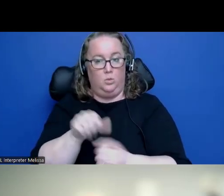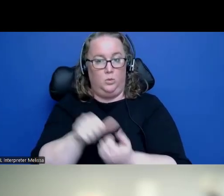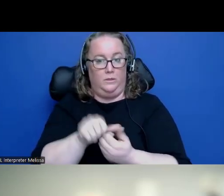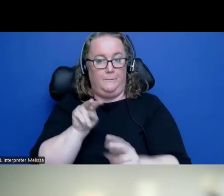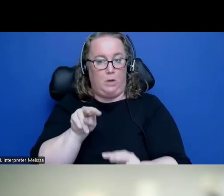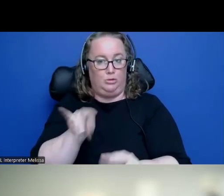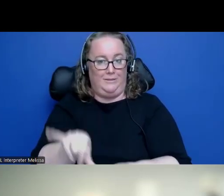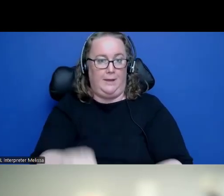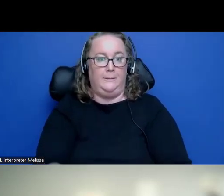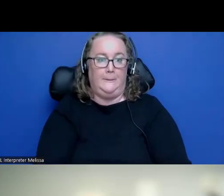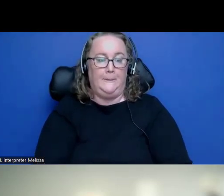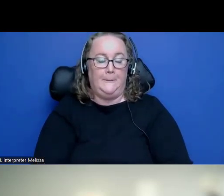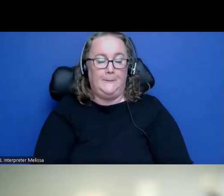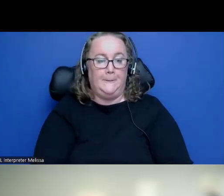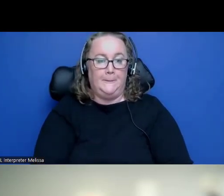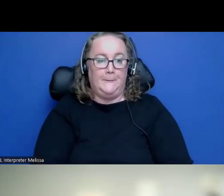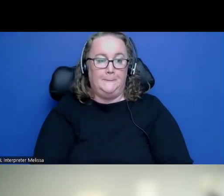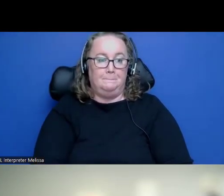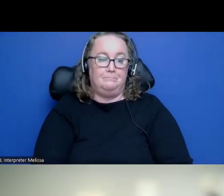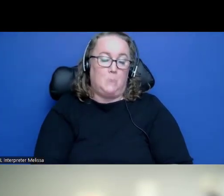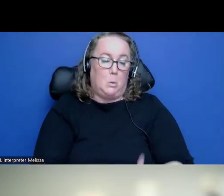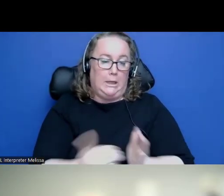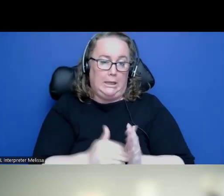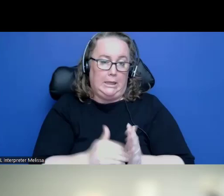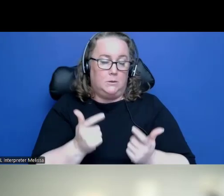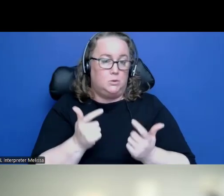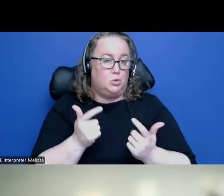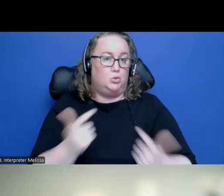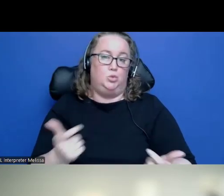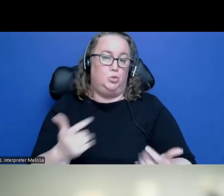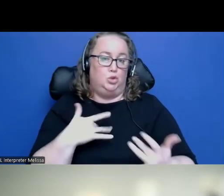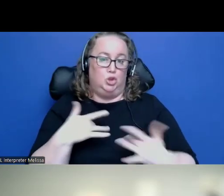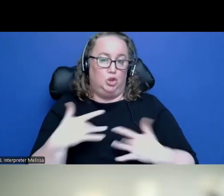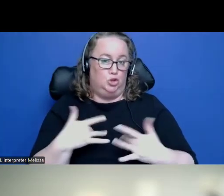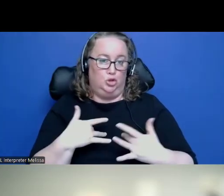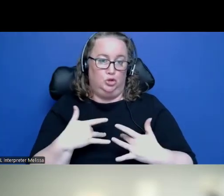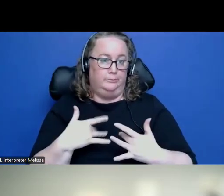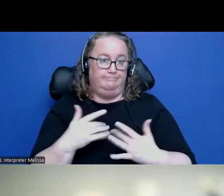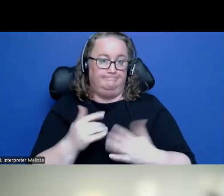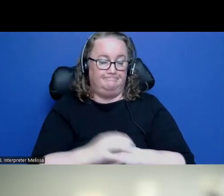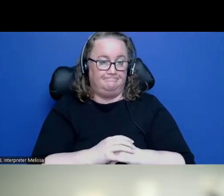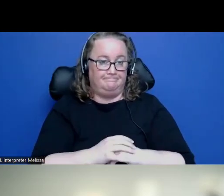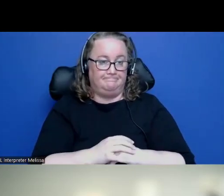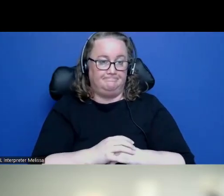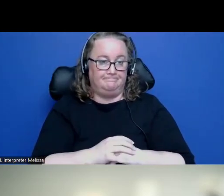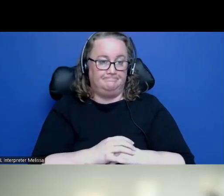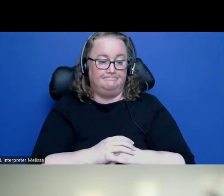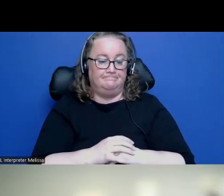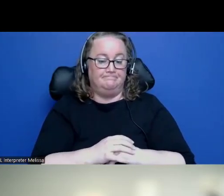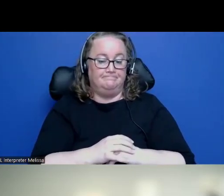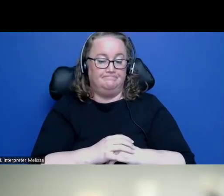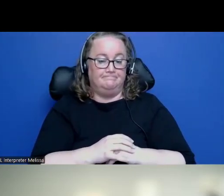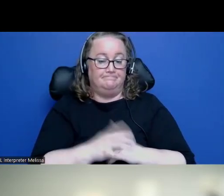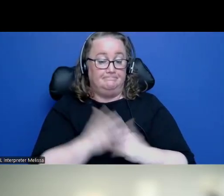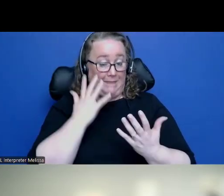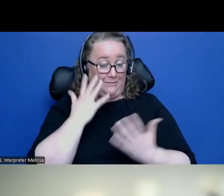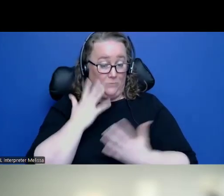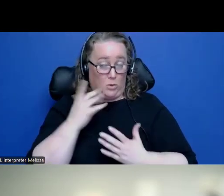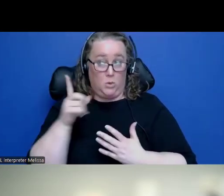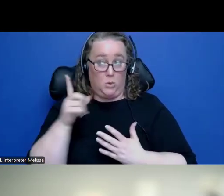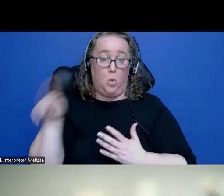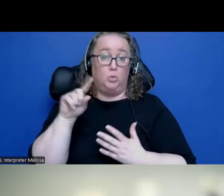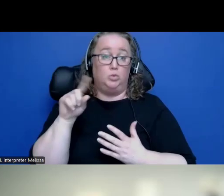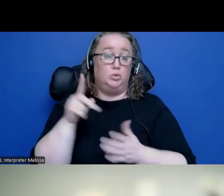This is incredibly concerning, not only because professionals who took part in